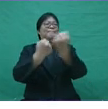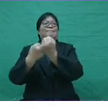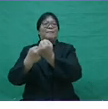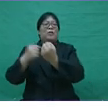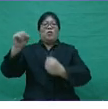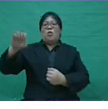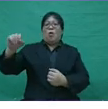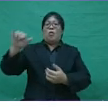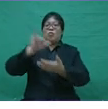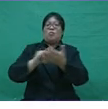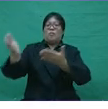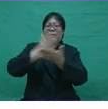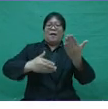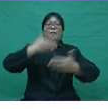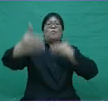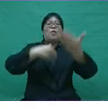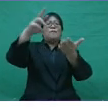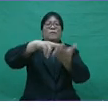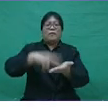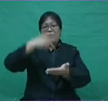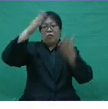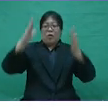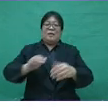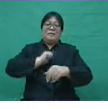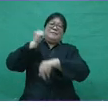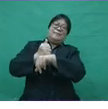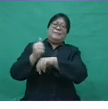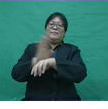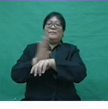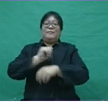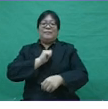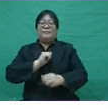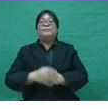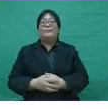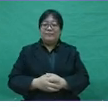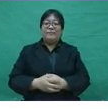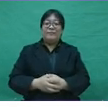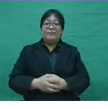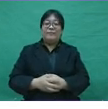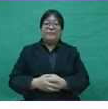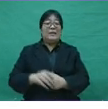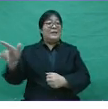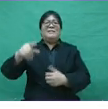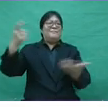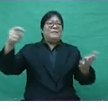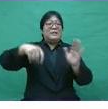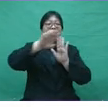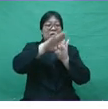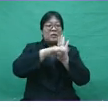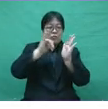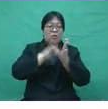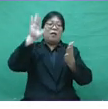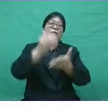of the registration process of self-employed workers with these platforms. This requirement will safeguard